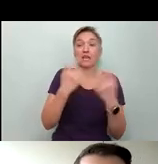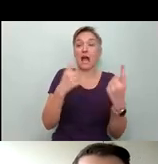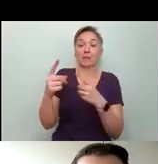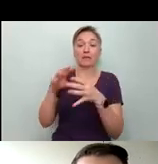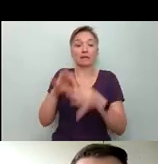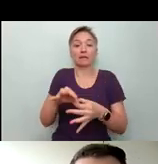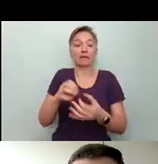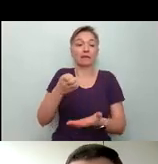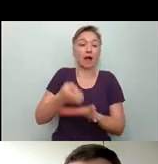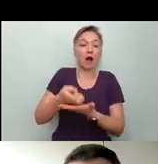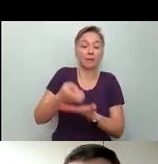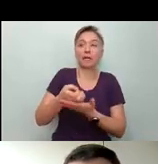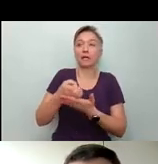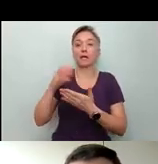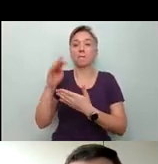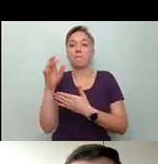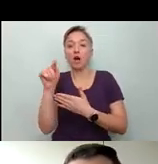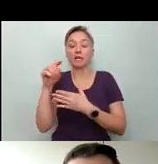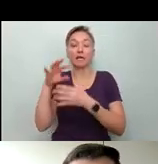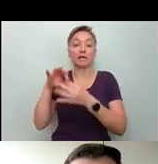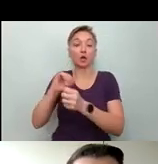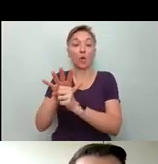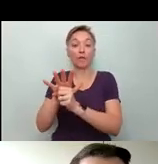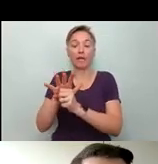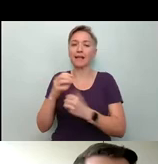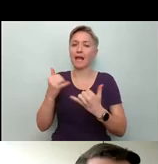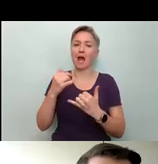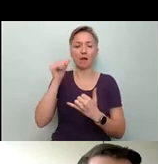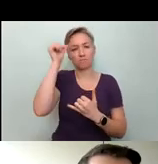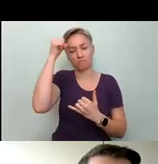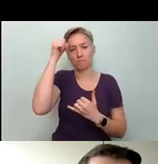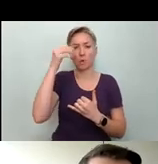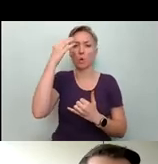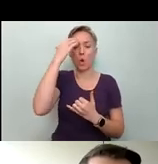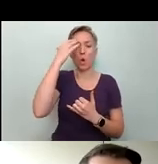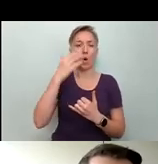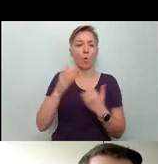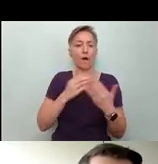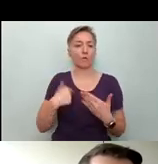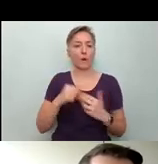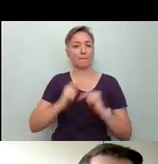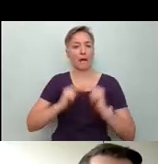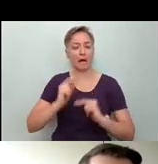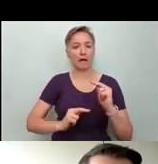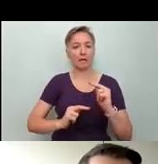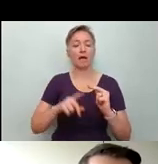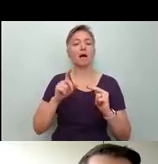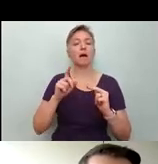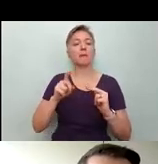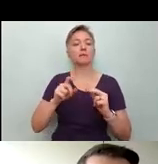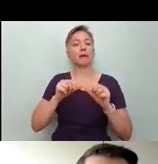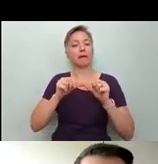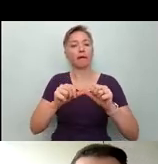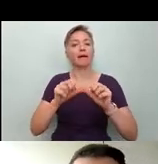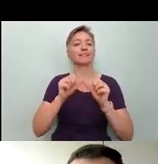to COVID, we're seeing absolutely the need to ensure that whatever we build, however we build it, it has to be flexible and sustainable over the course of the